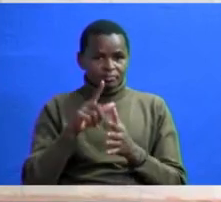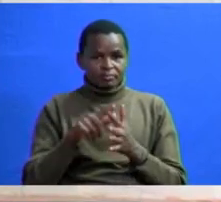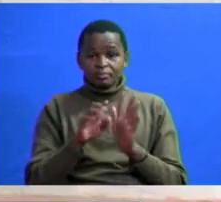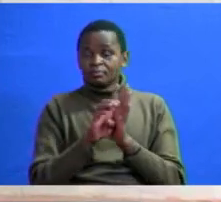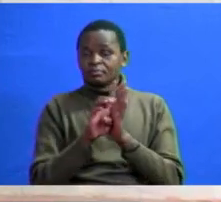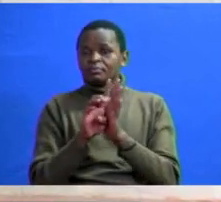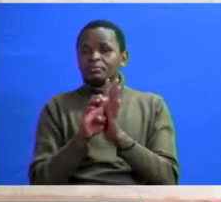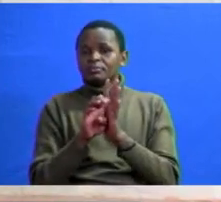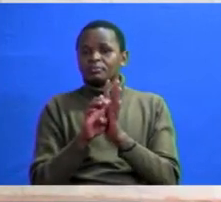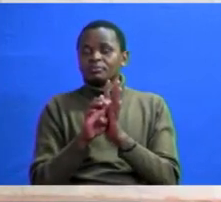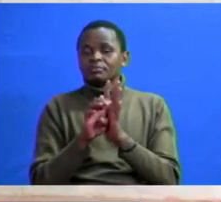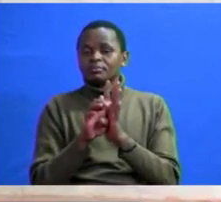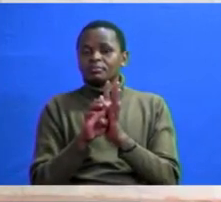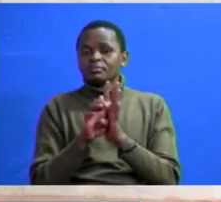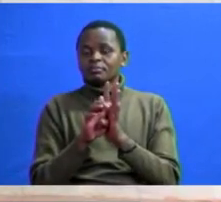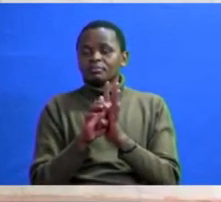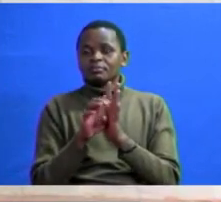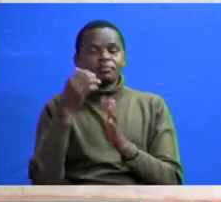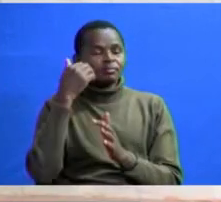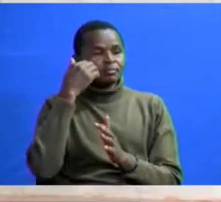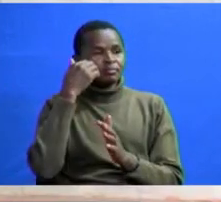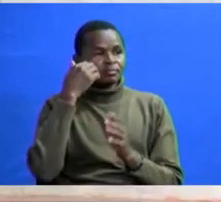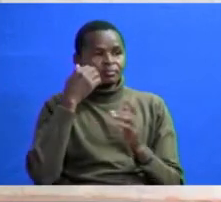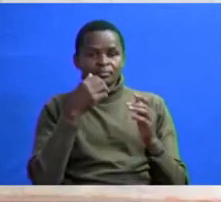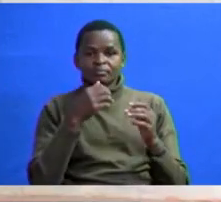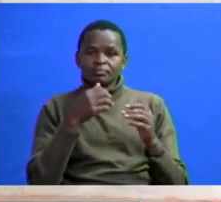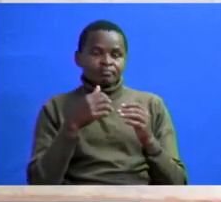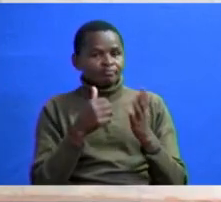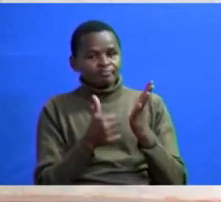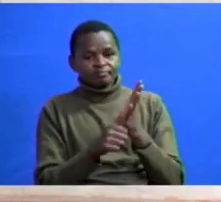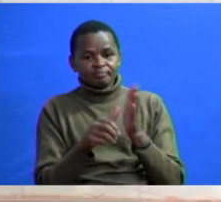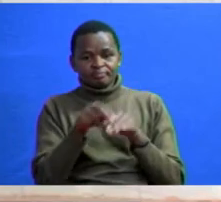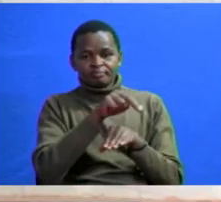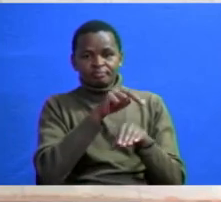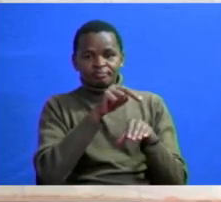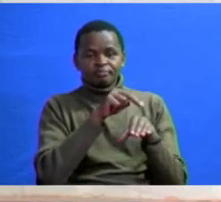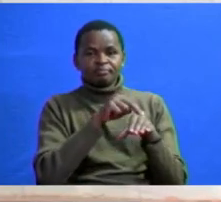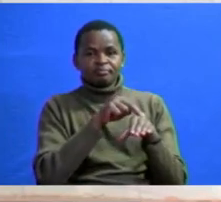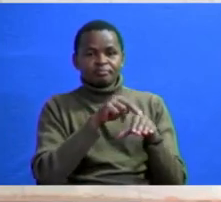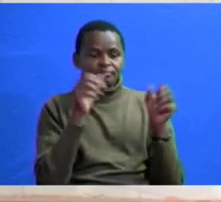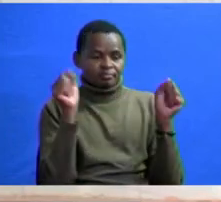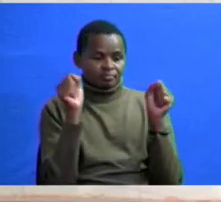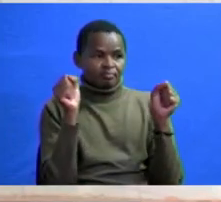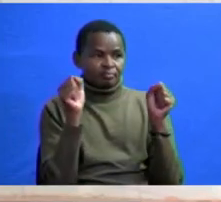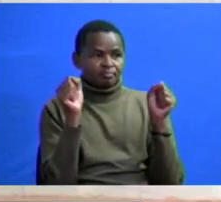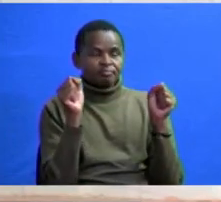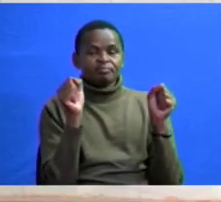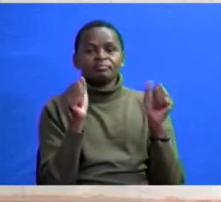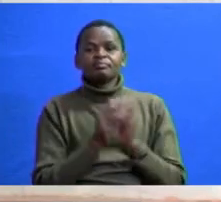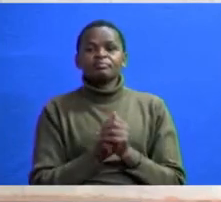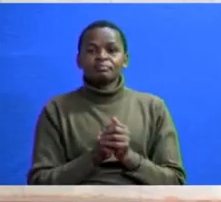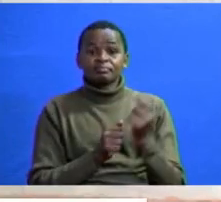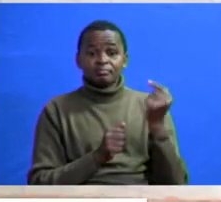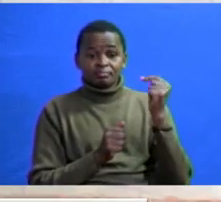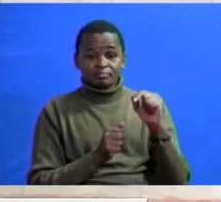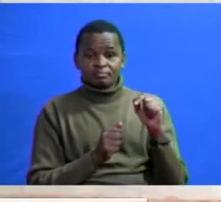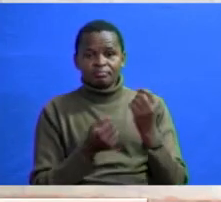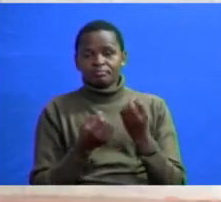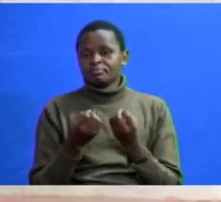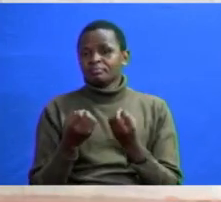example, one of the illnesses that have really troubled the nations of the world. I'm talking about malaria. Malaria comes in